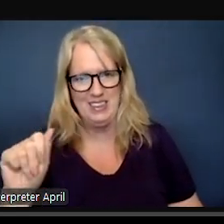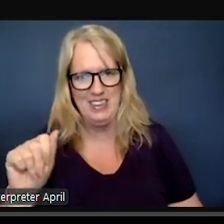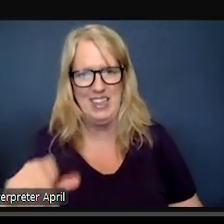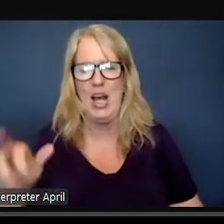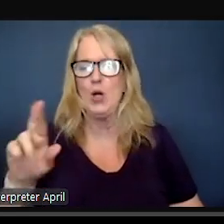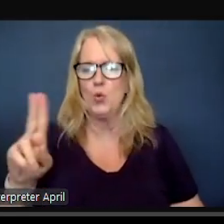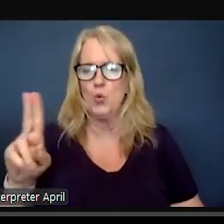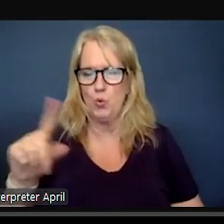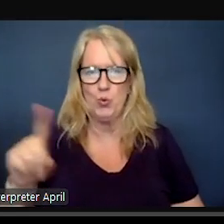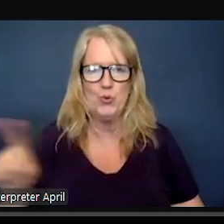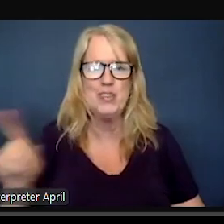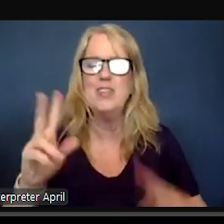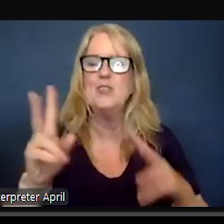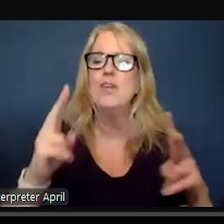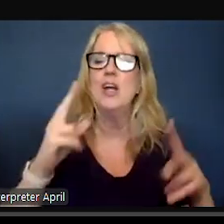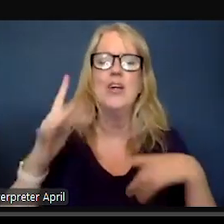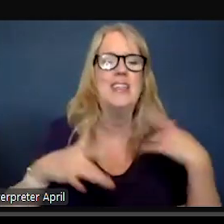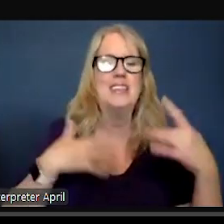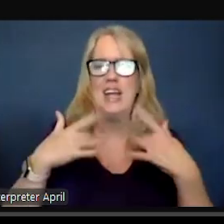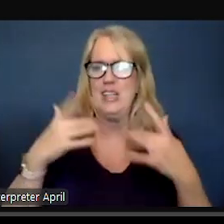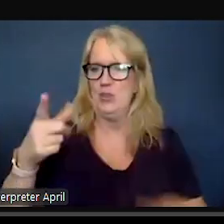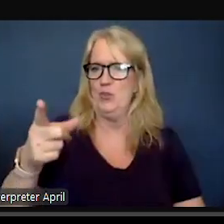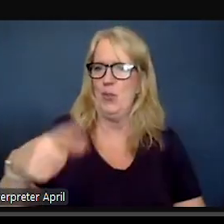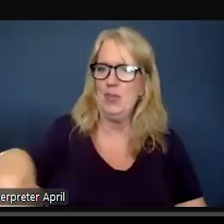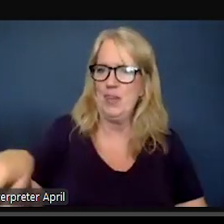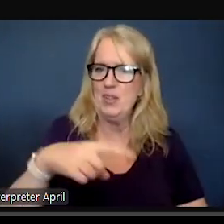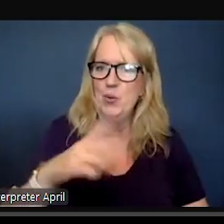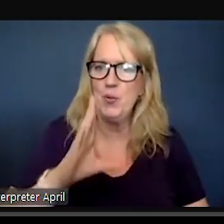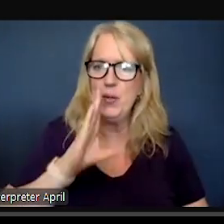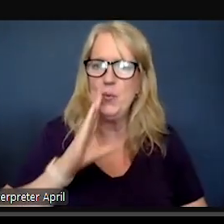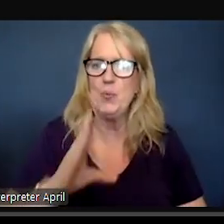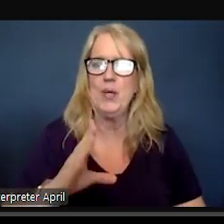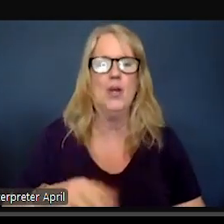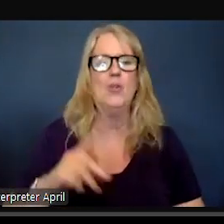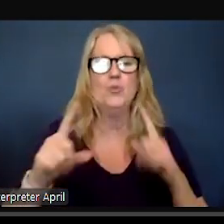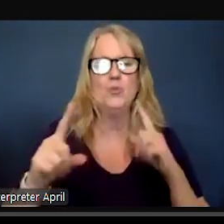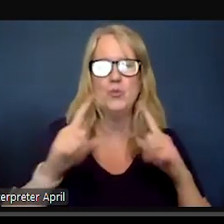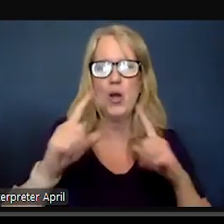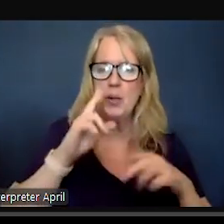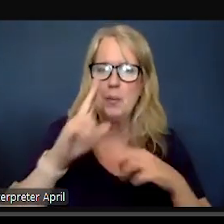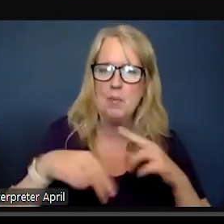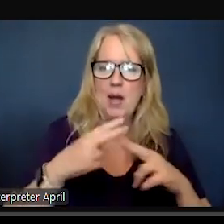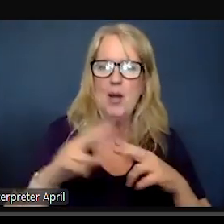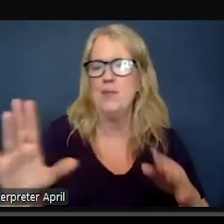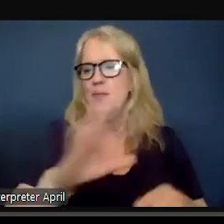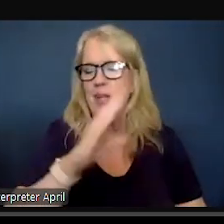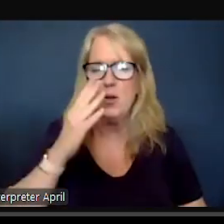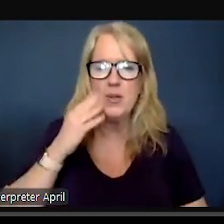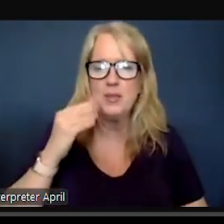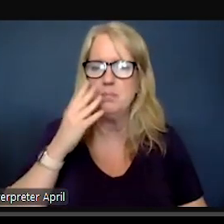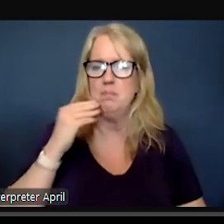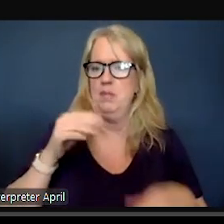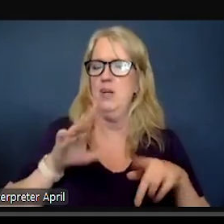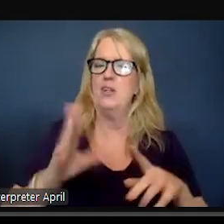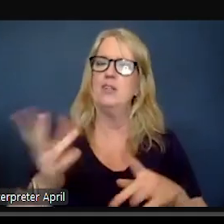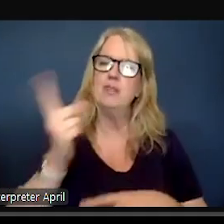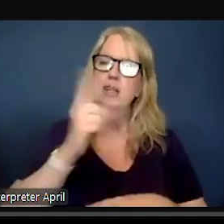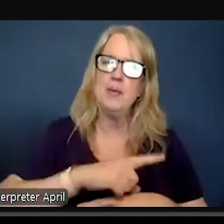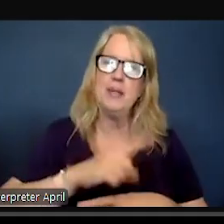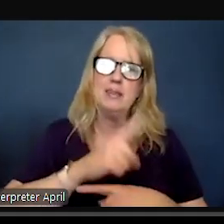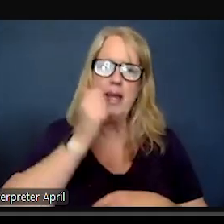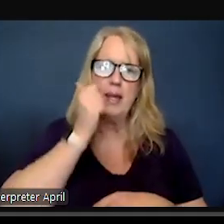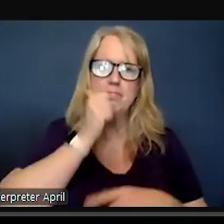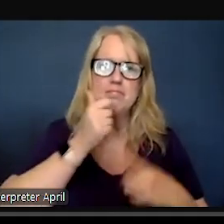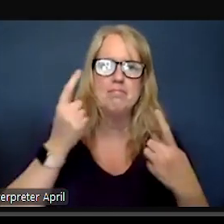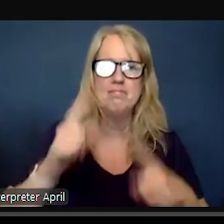Castaneda-Cruz. So very excited that they're going to talk about their experiences in a day in the life.